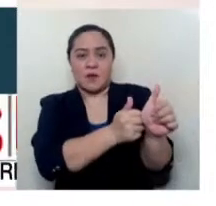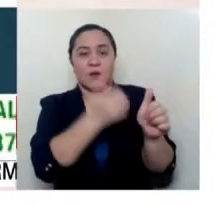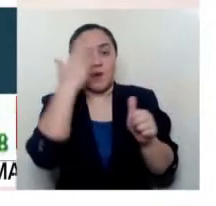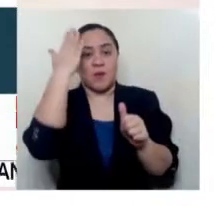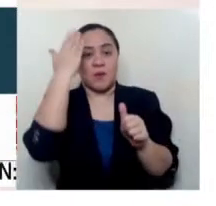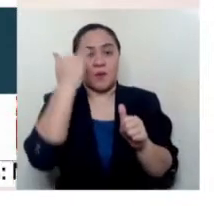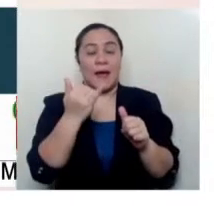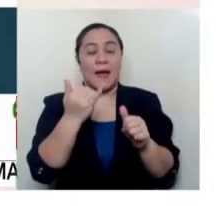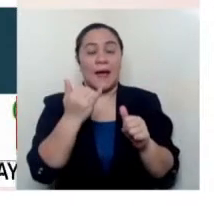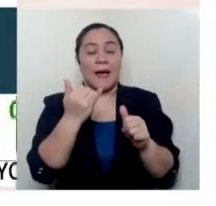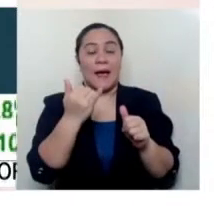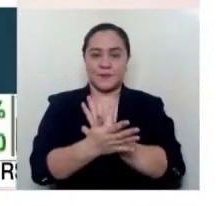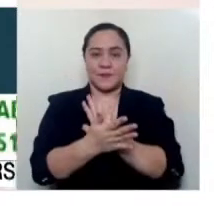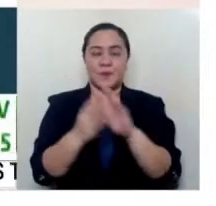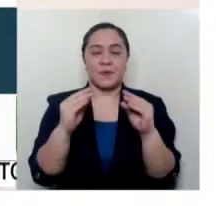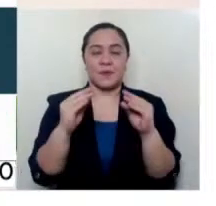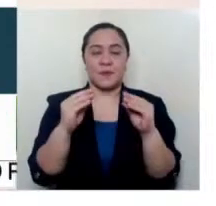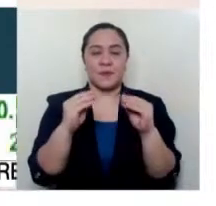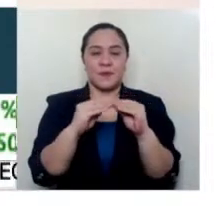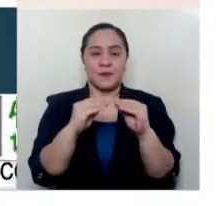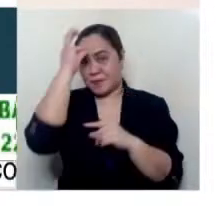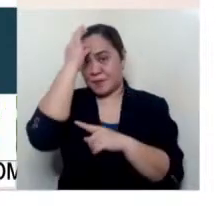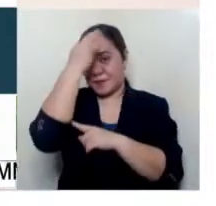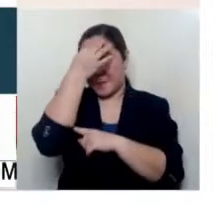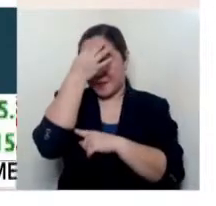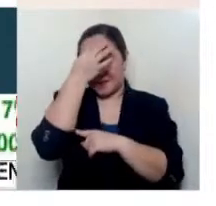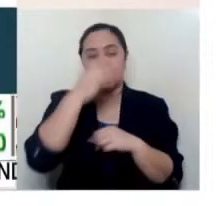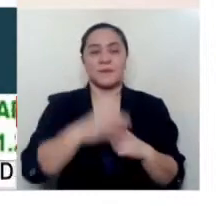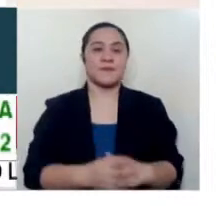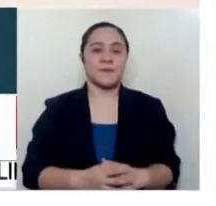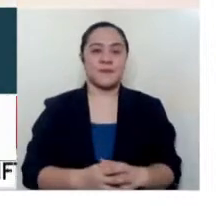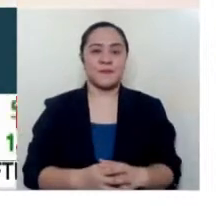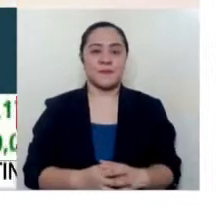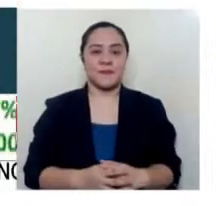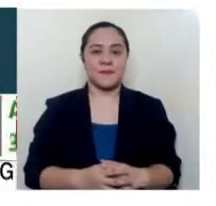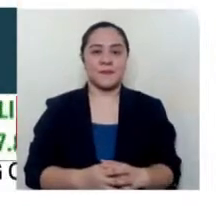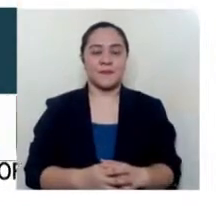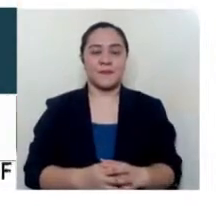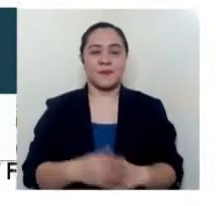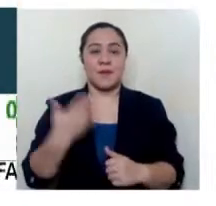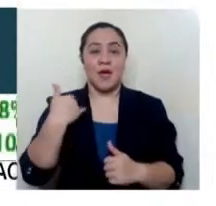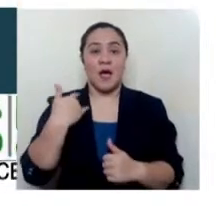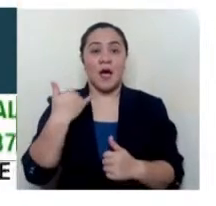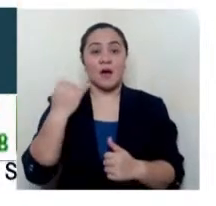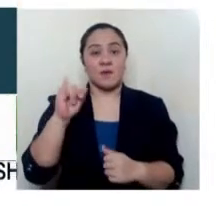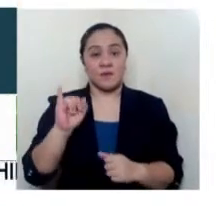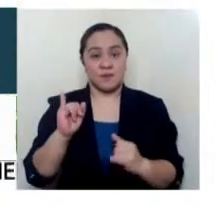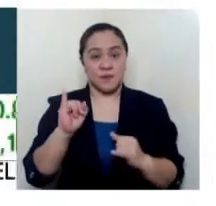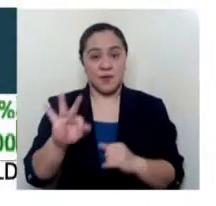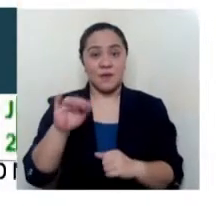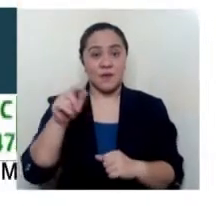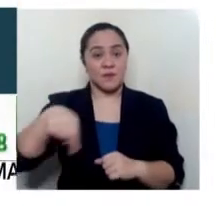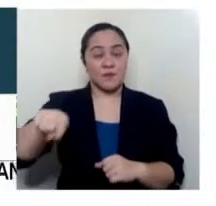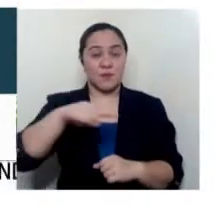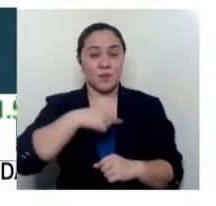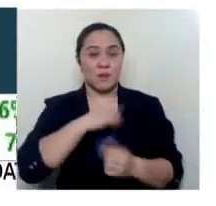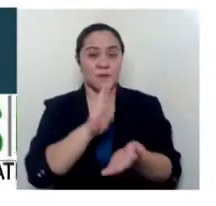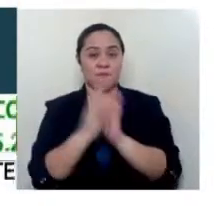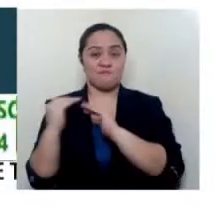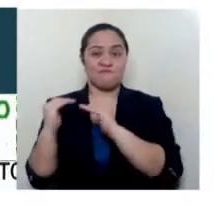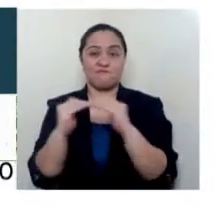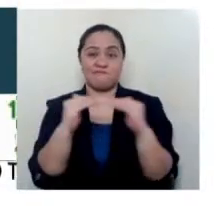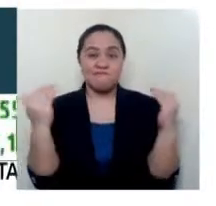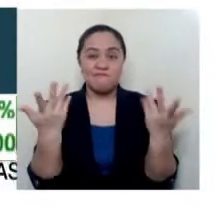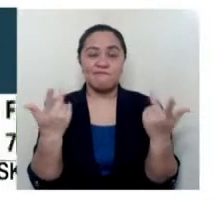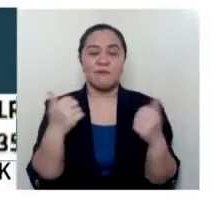like to remind them of. And unless we address the issue of vaccine inequity, we